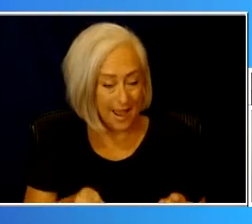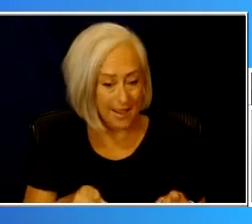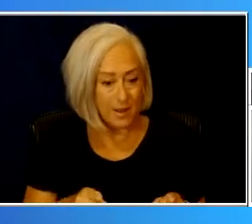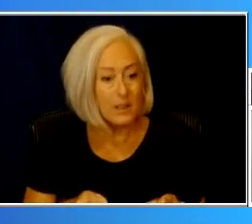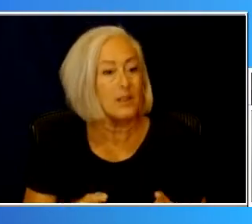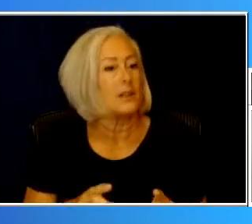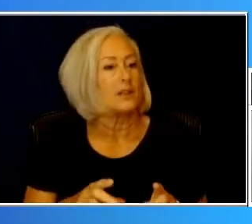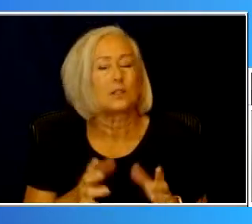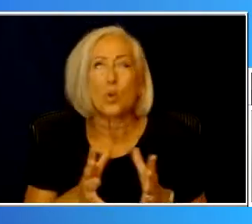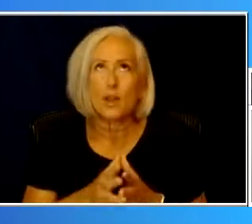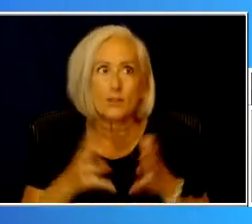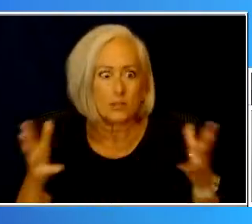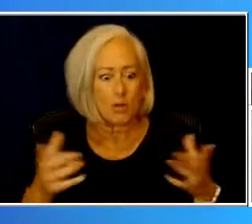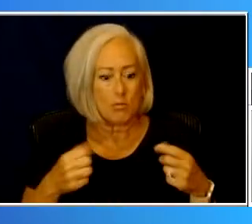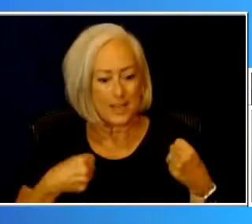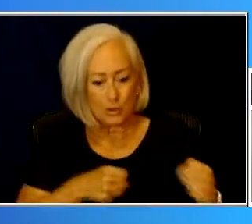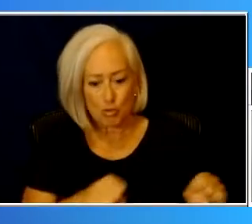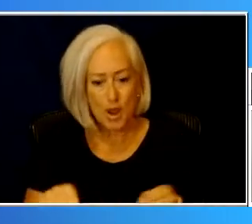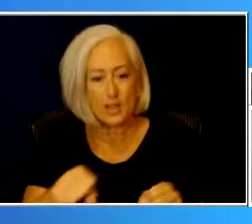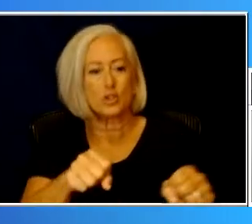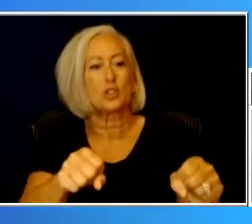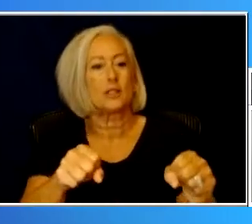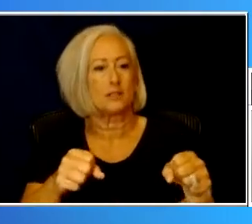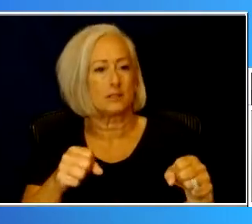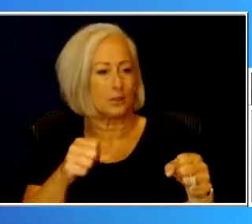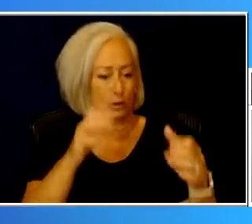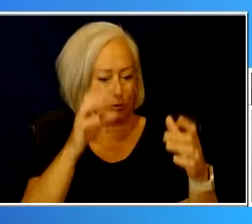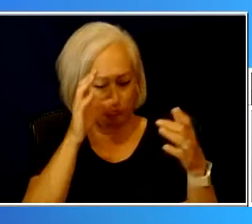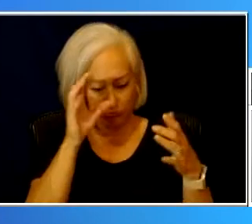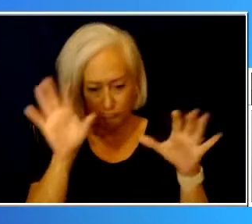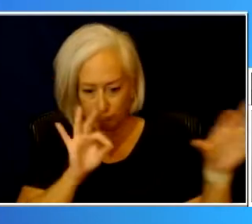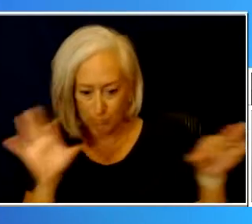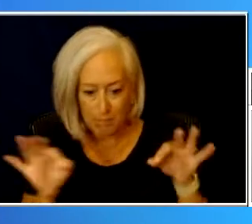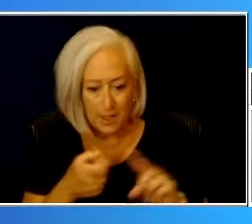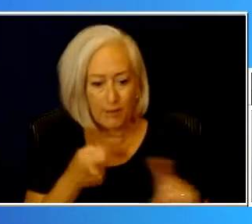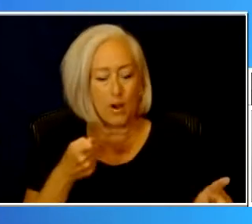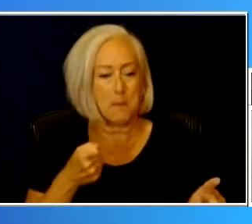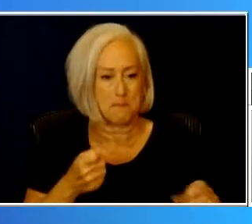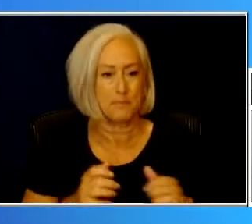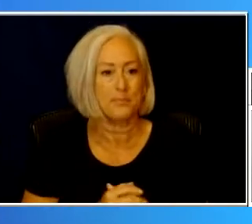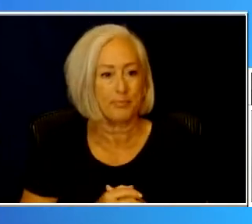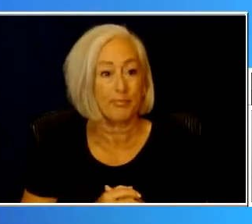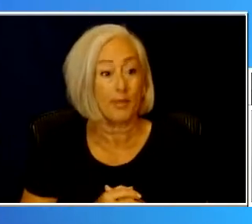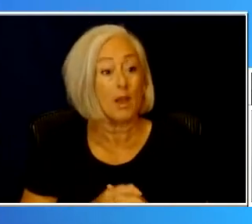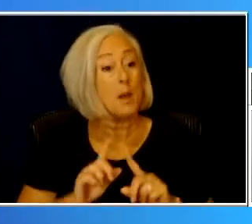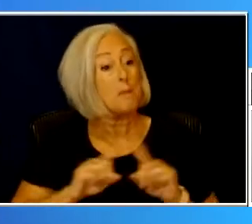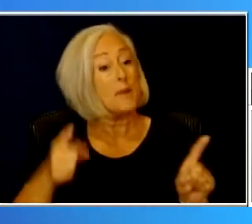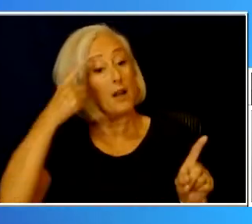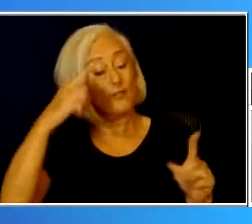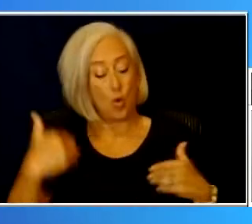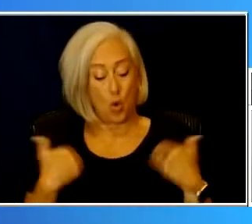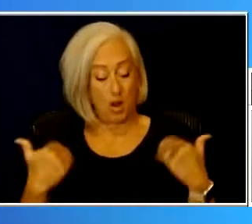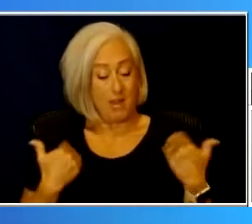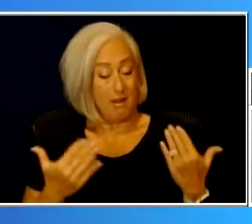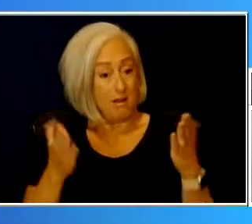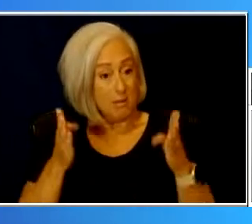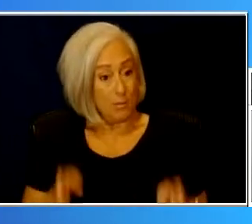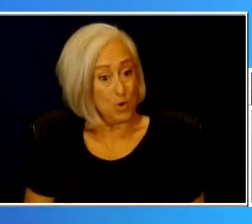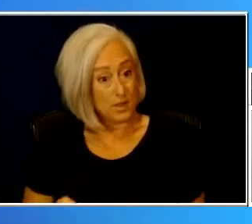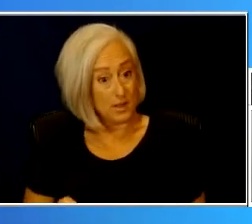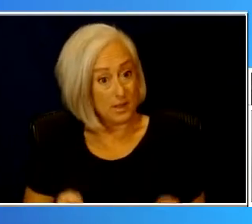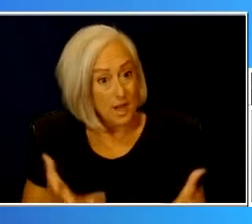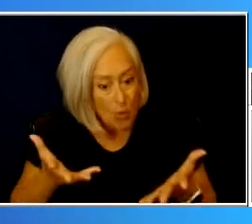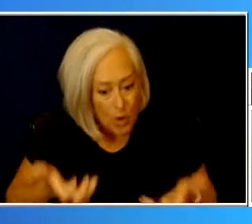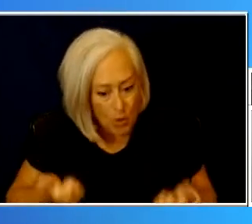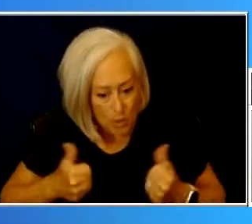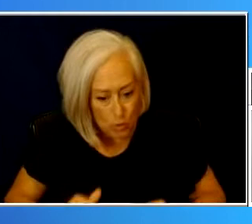It's there's a lot on the table, but what we know is in a young person, we want to try and move as